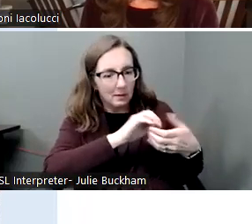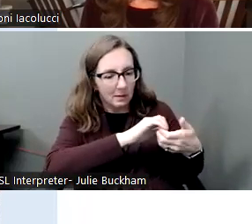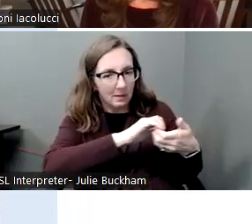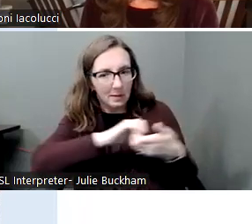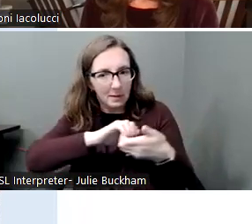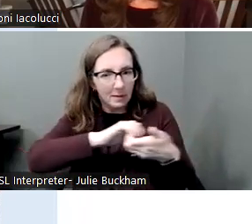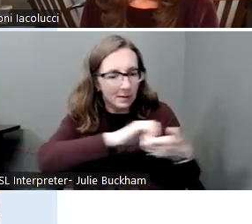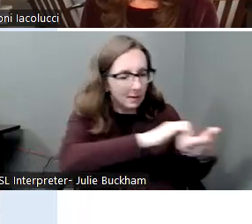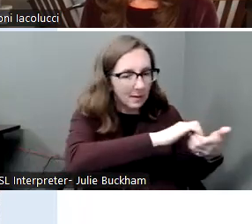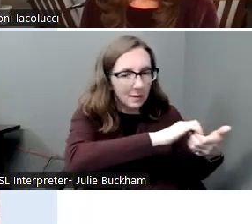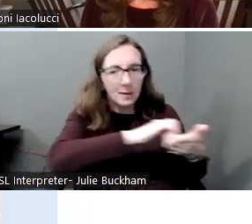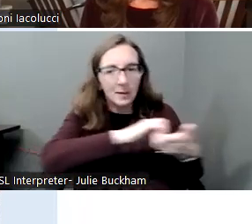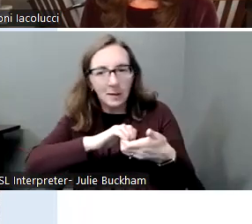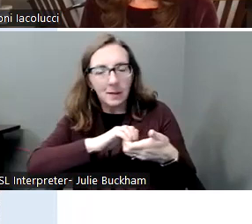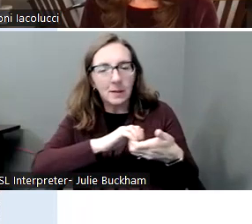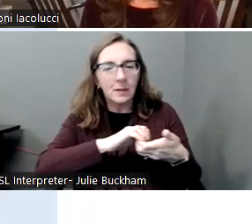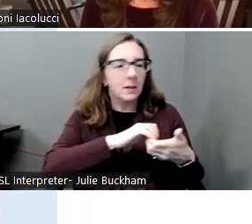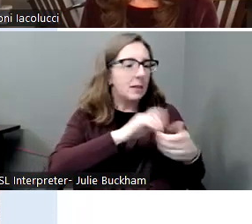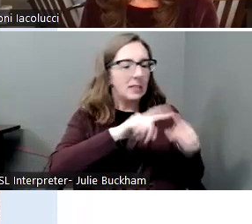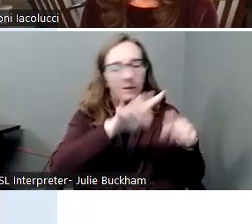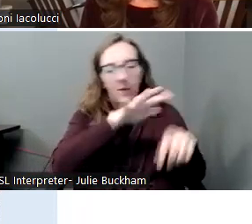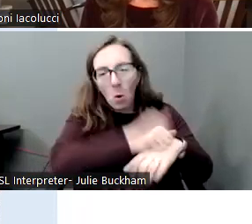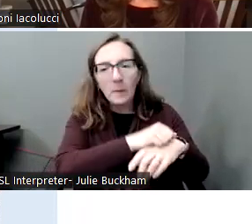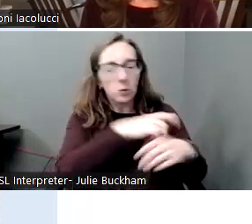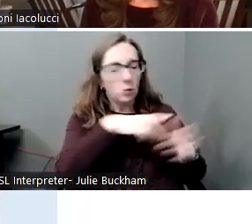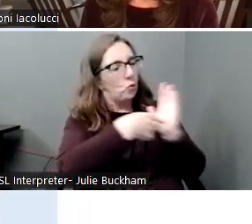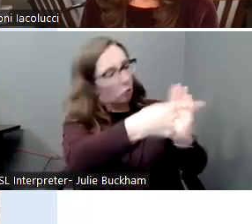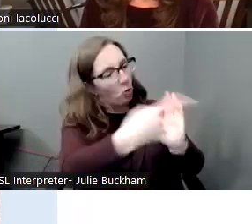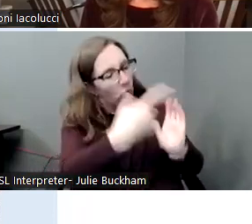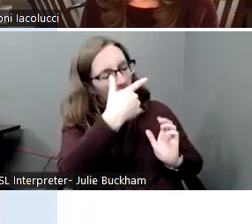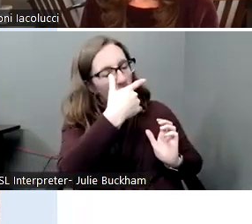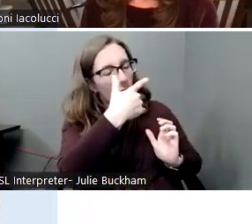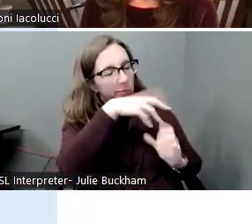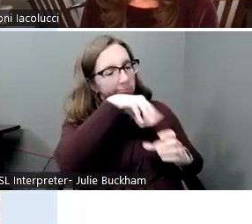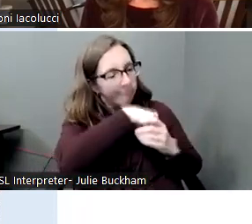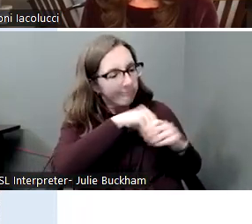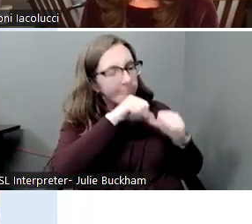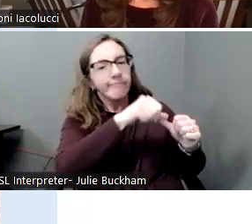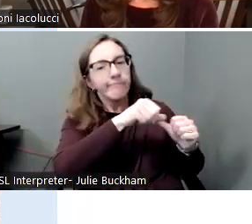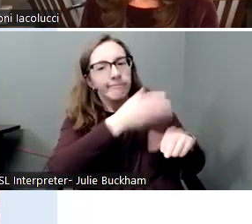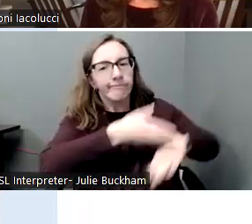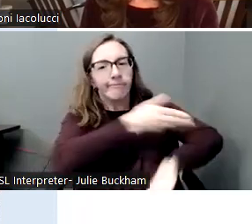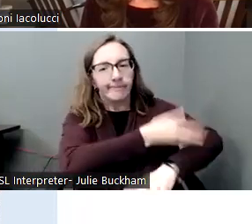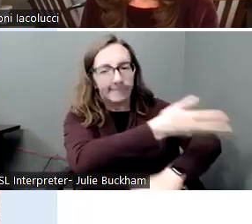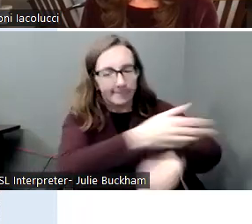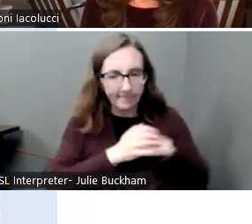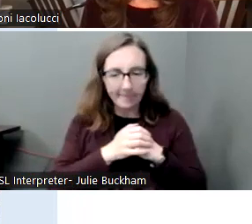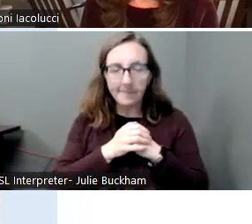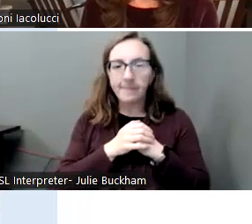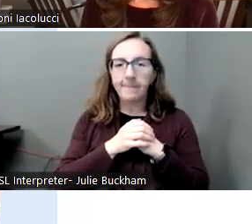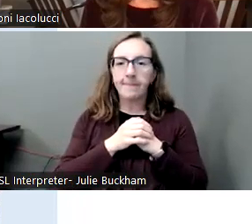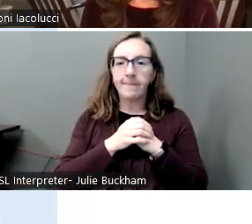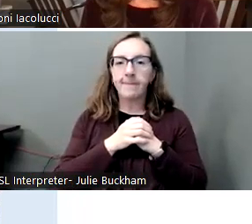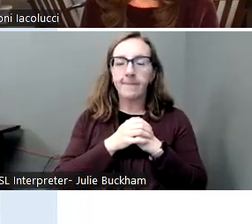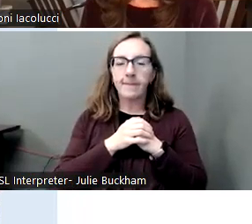through your various appointments with your patient. There are a couple of principles to keep in mind